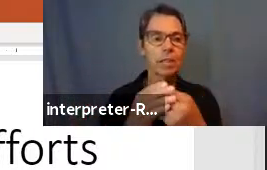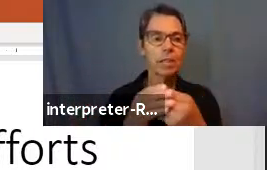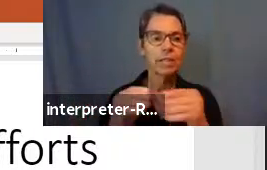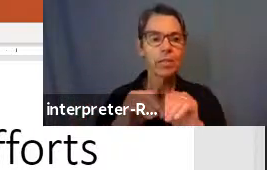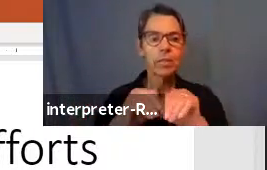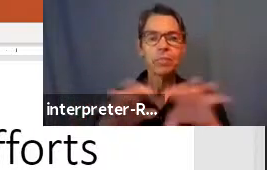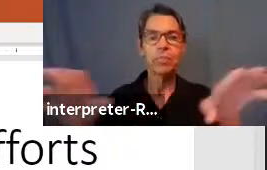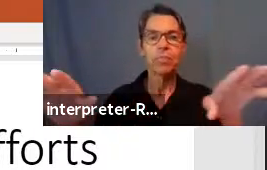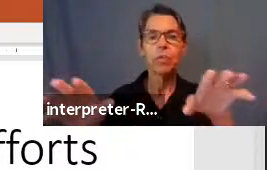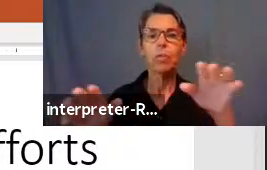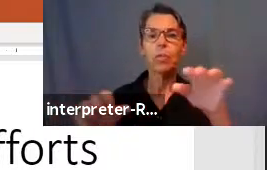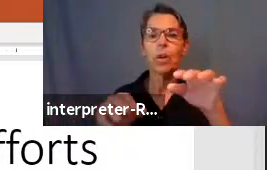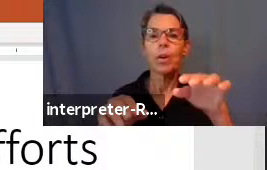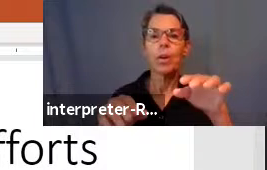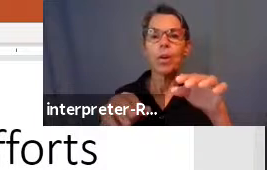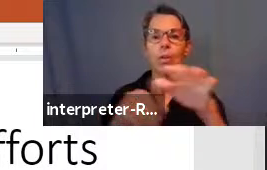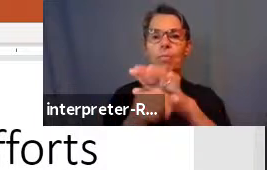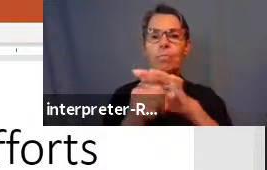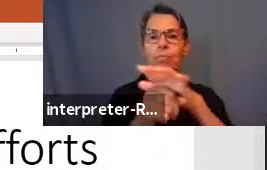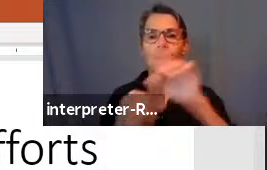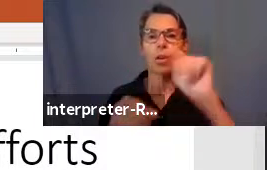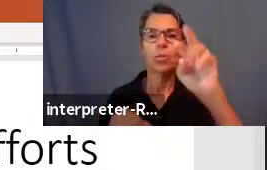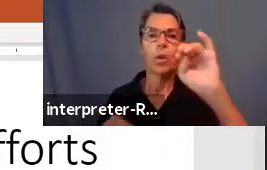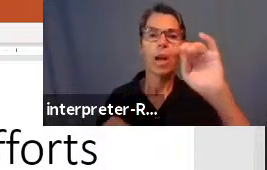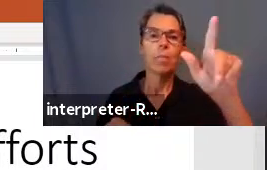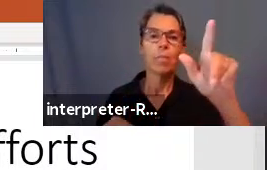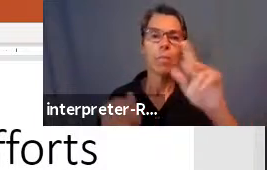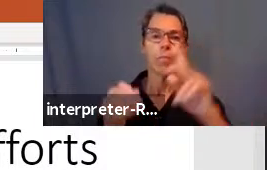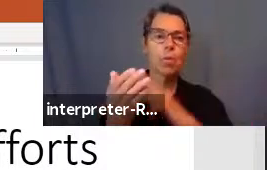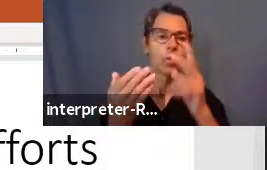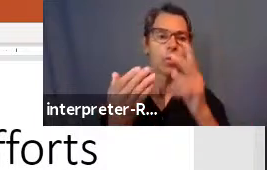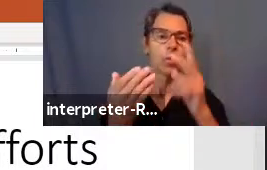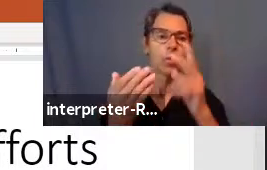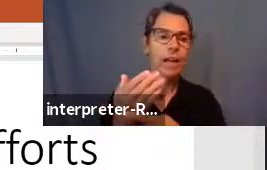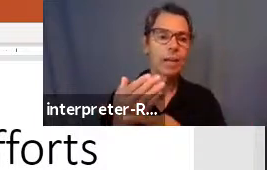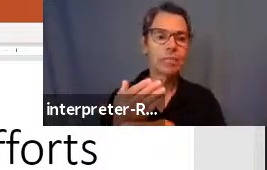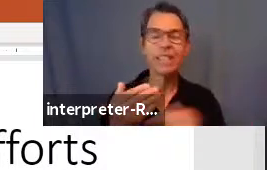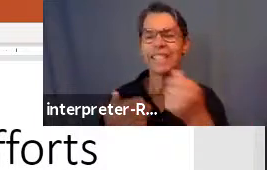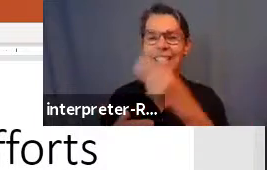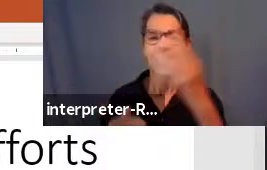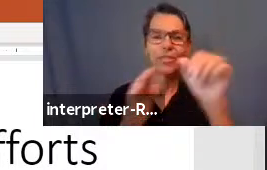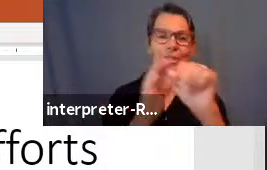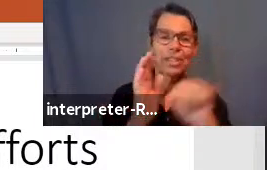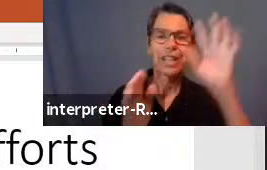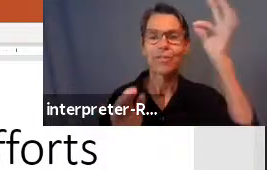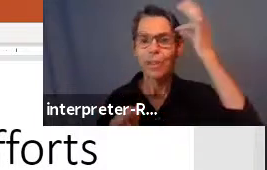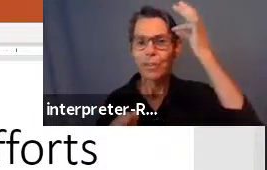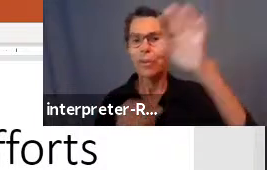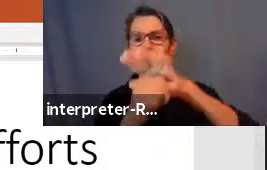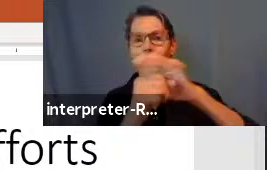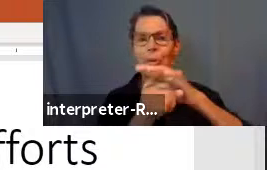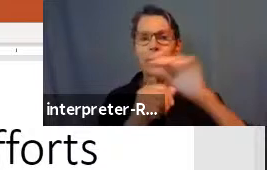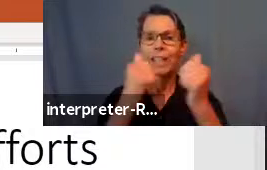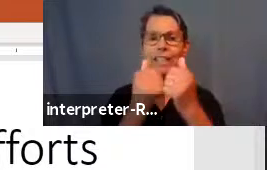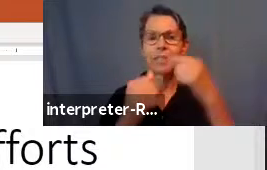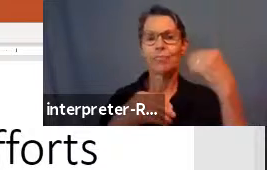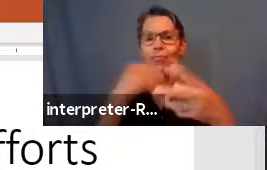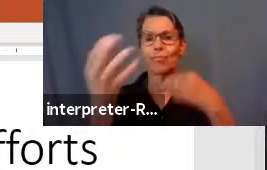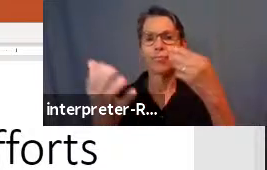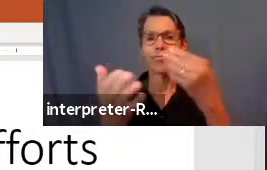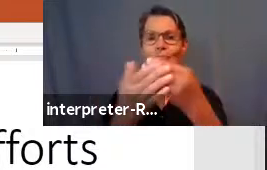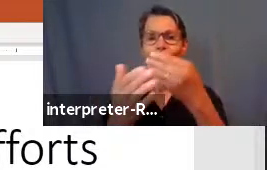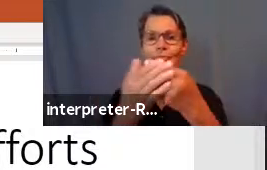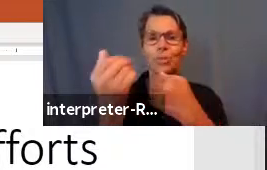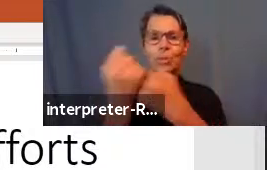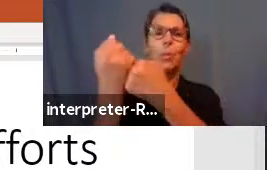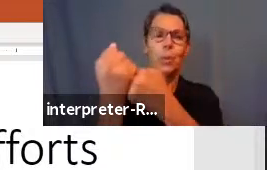tribal programs. And of course, a variety of different state, federal, and local agencies have also provided funding and support.